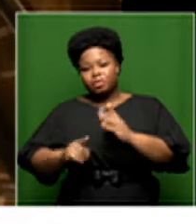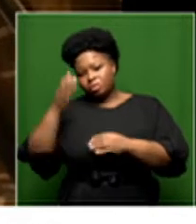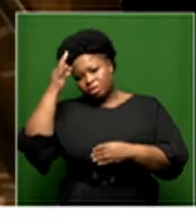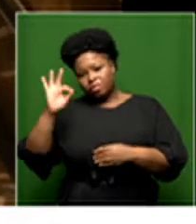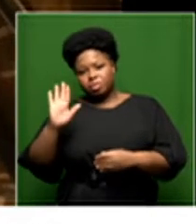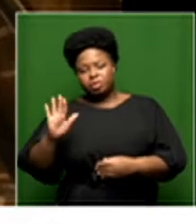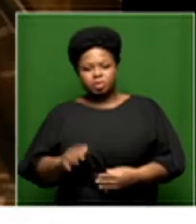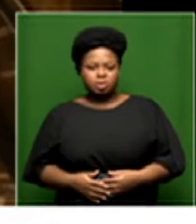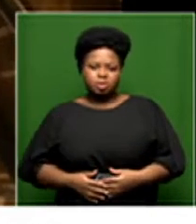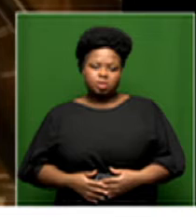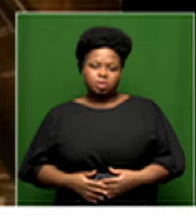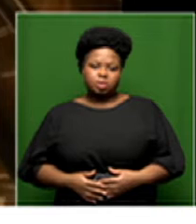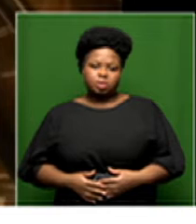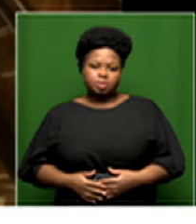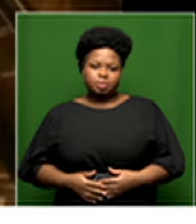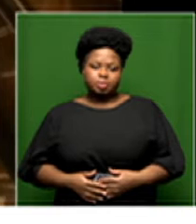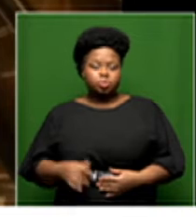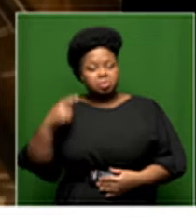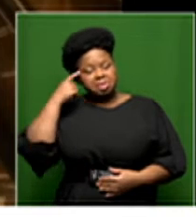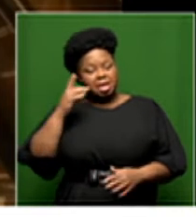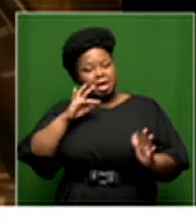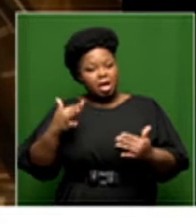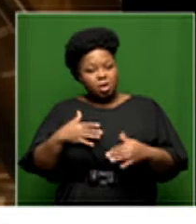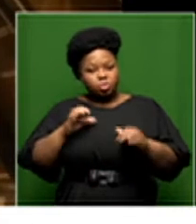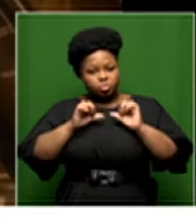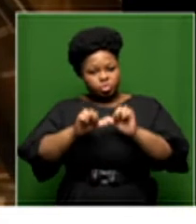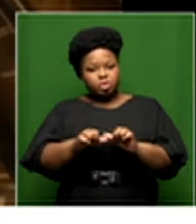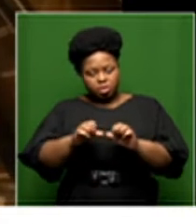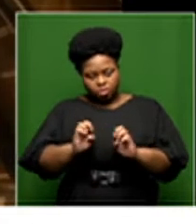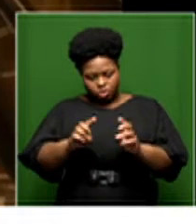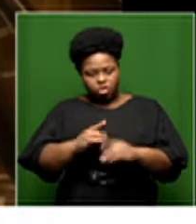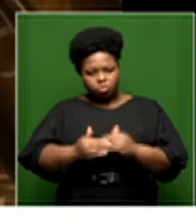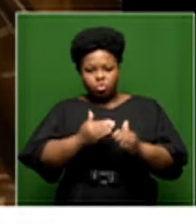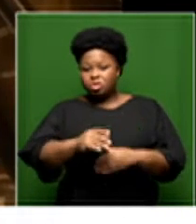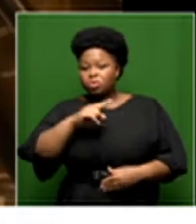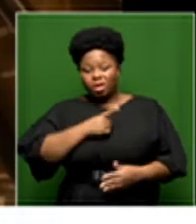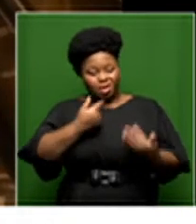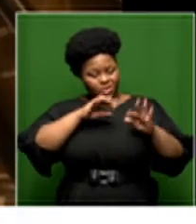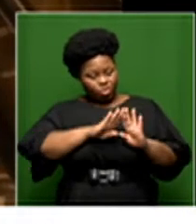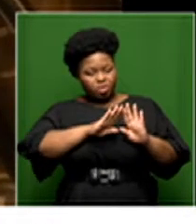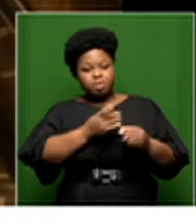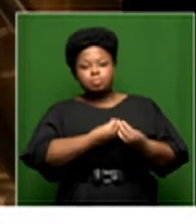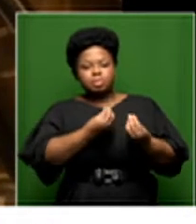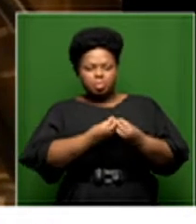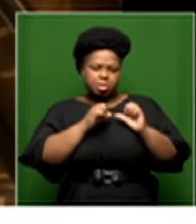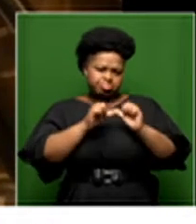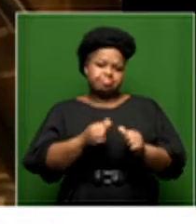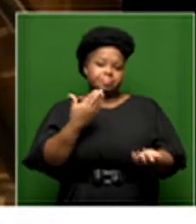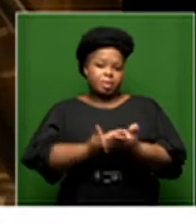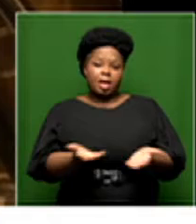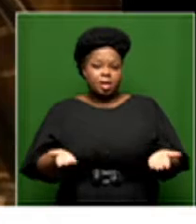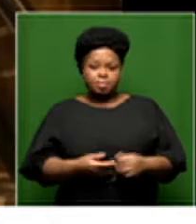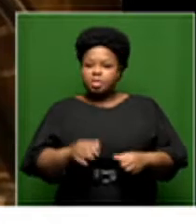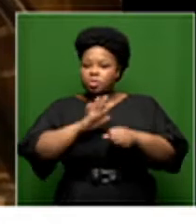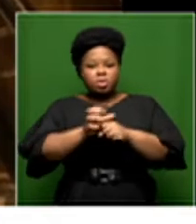government when it comes to considering how to continue this education process, because lockdown is something that may continue, and